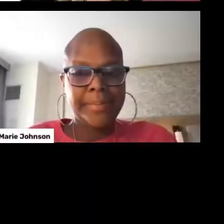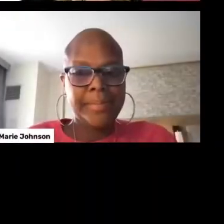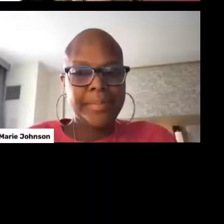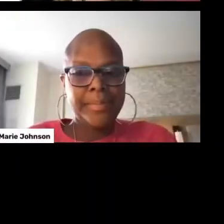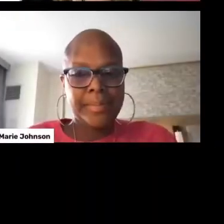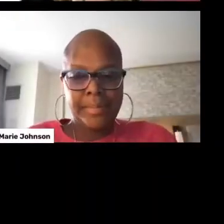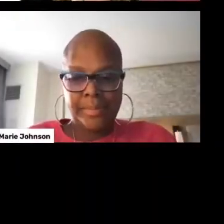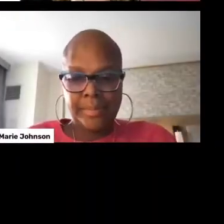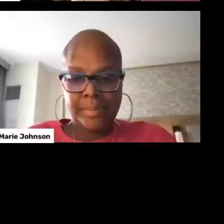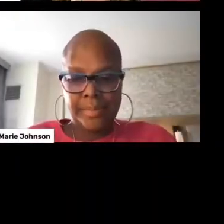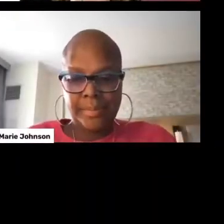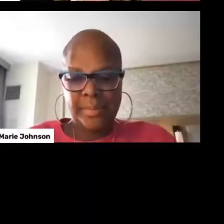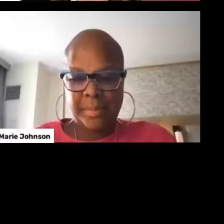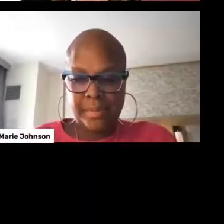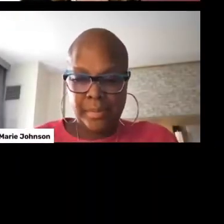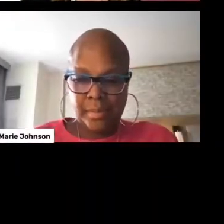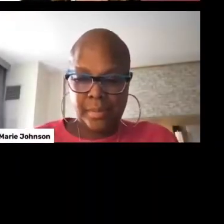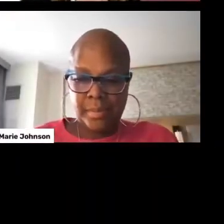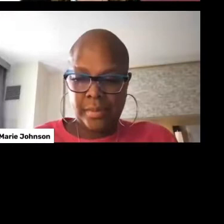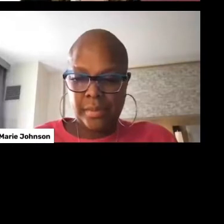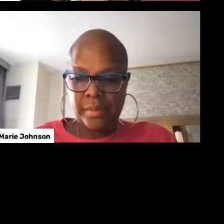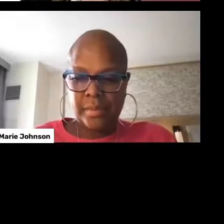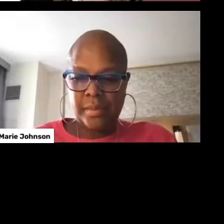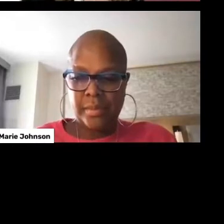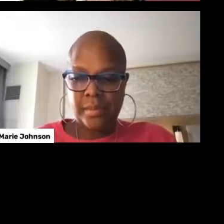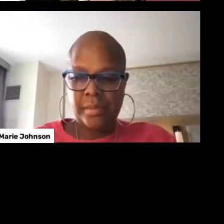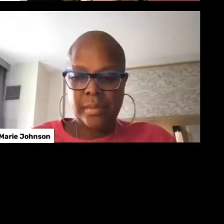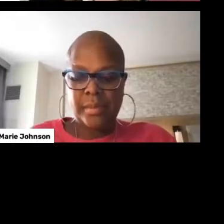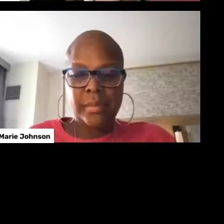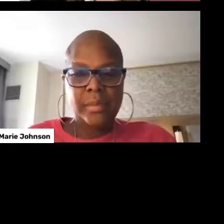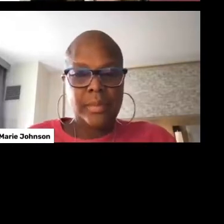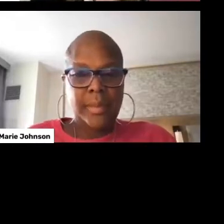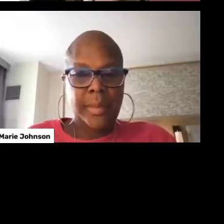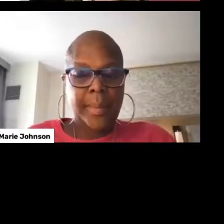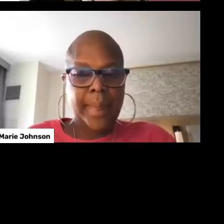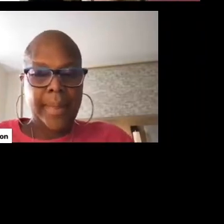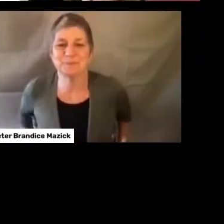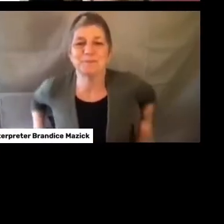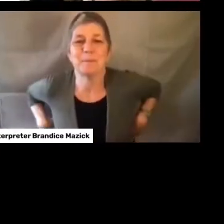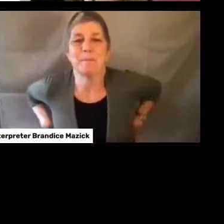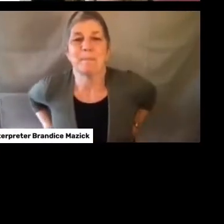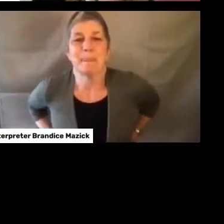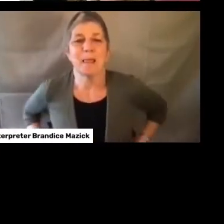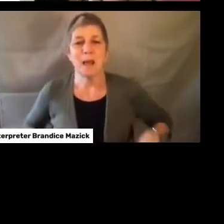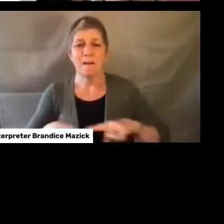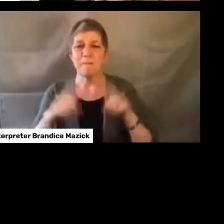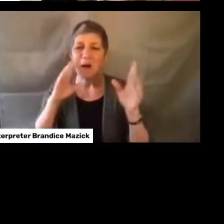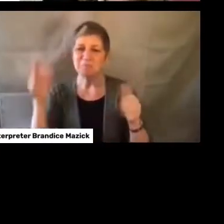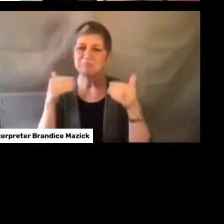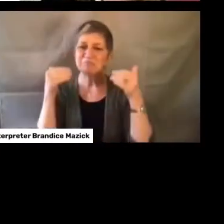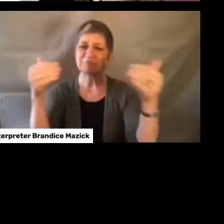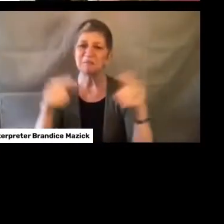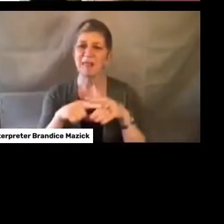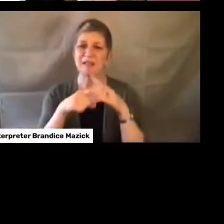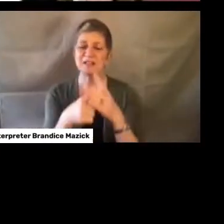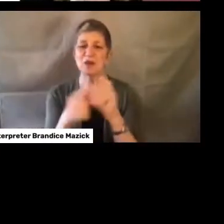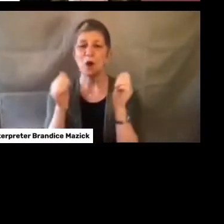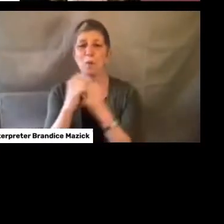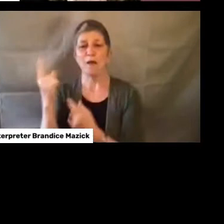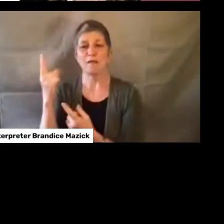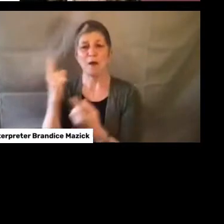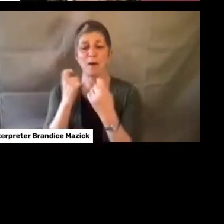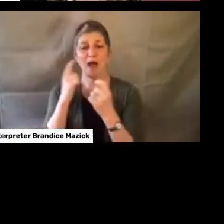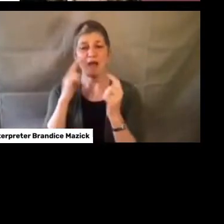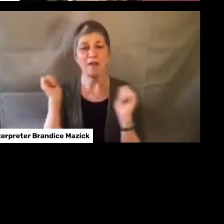the questions together. Thank God, I'm very happy to have her with me. But let's start off with a question that I